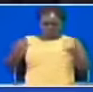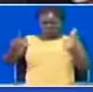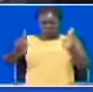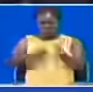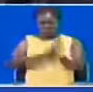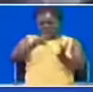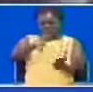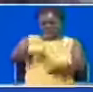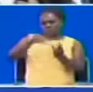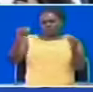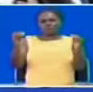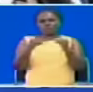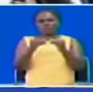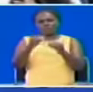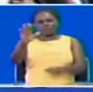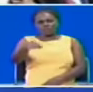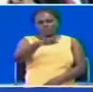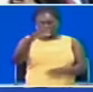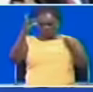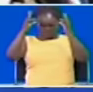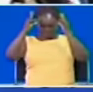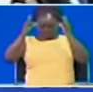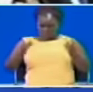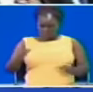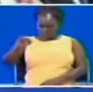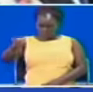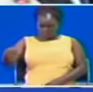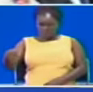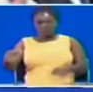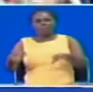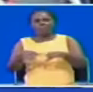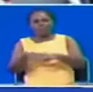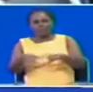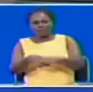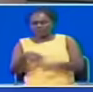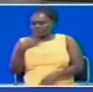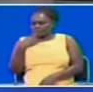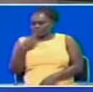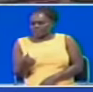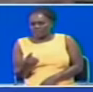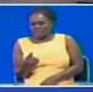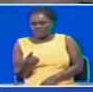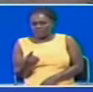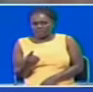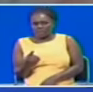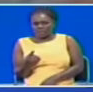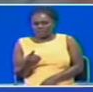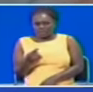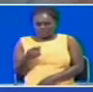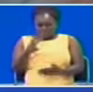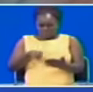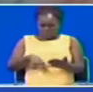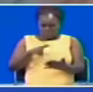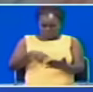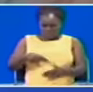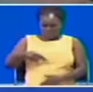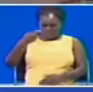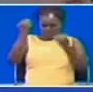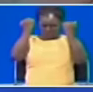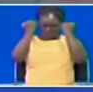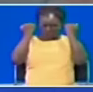special sitting in parliament. A ruling that Jubilee members of parliament claimed would have been rigged, attacking High Court